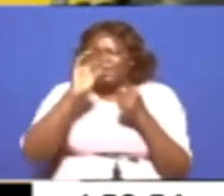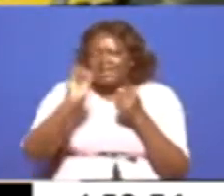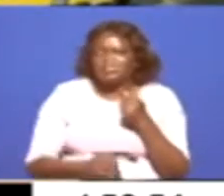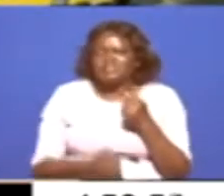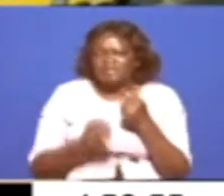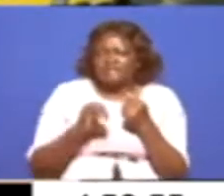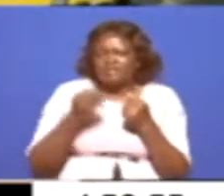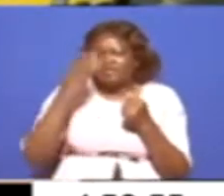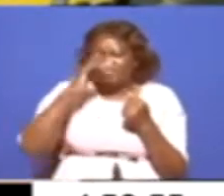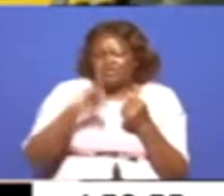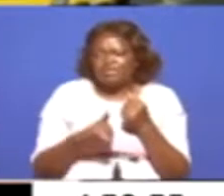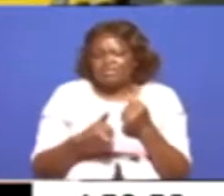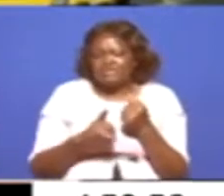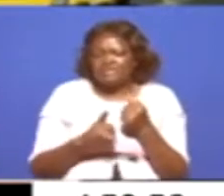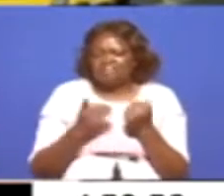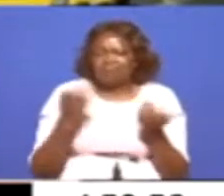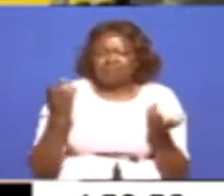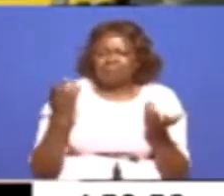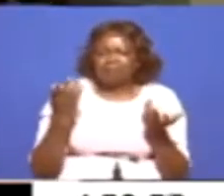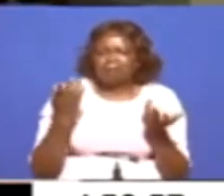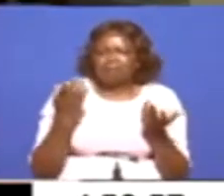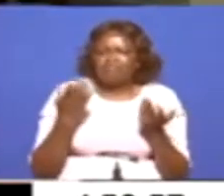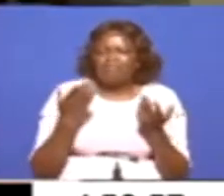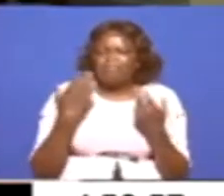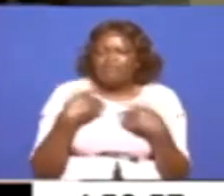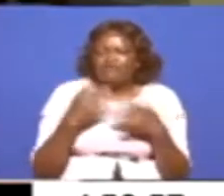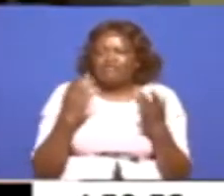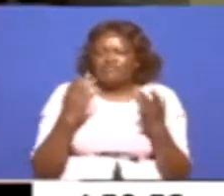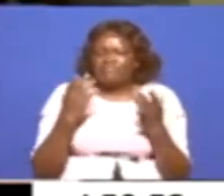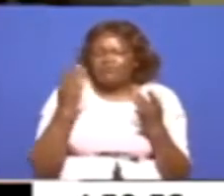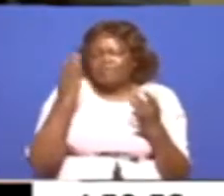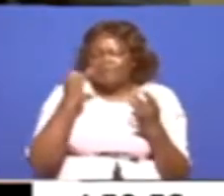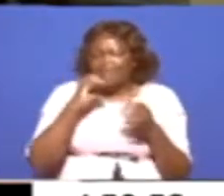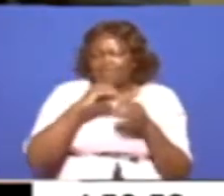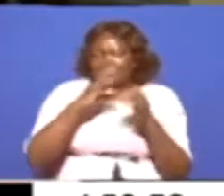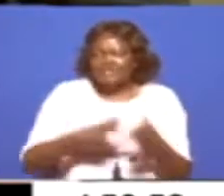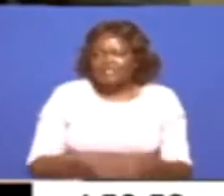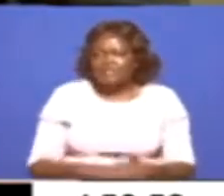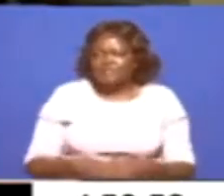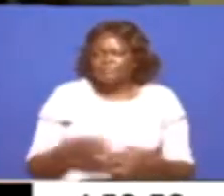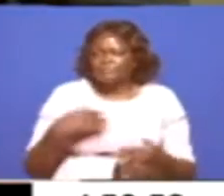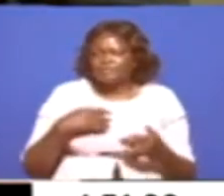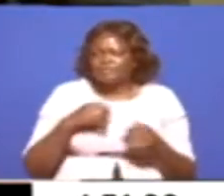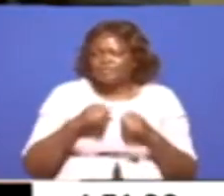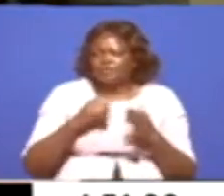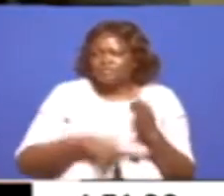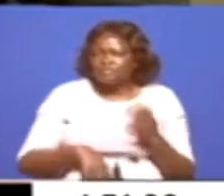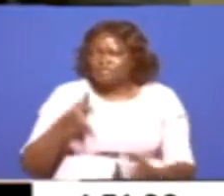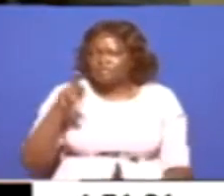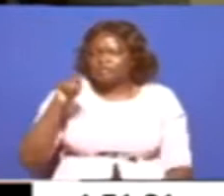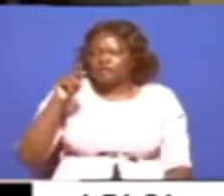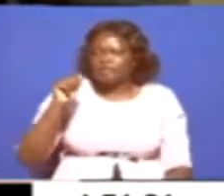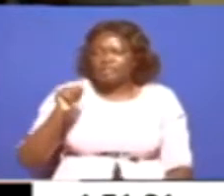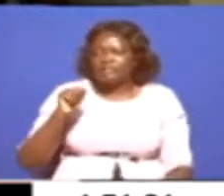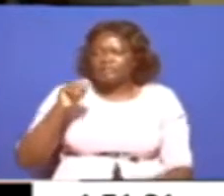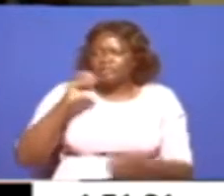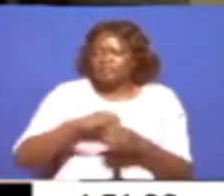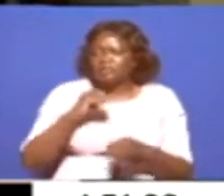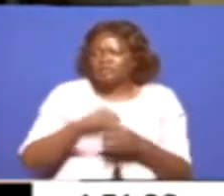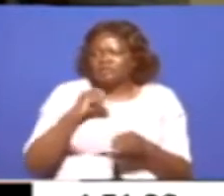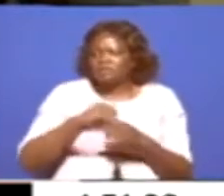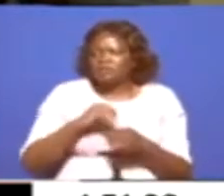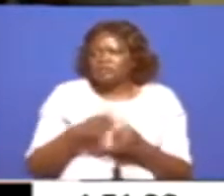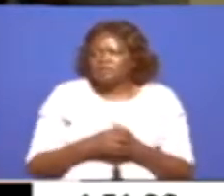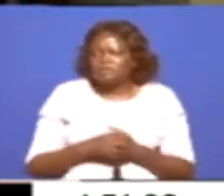1 has been snapped up by investors. We started a program we are calling Konza Investing